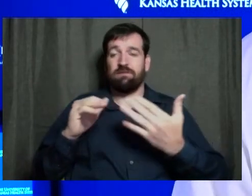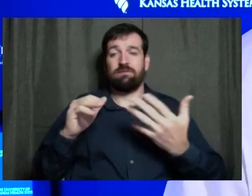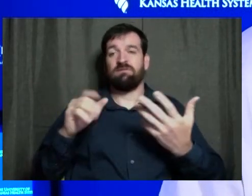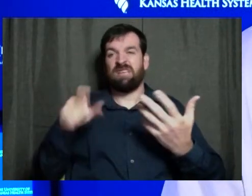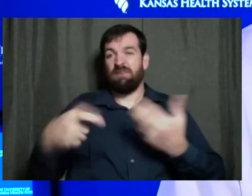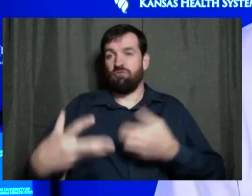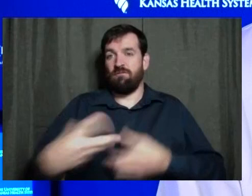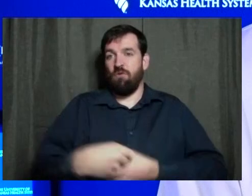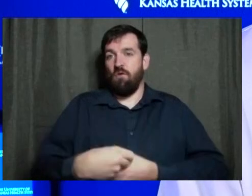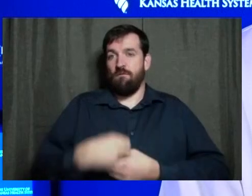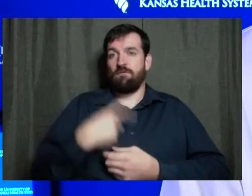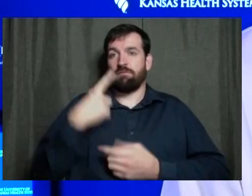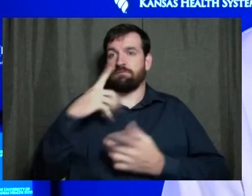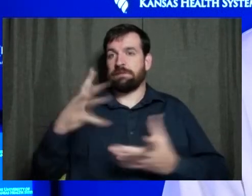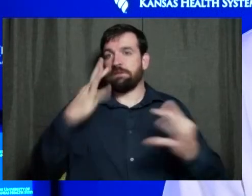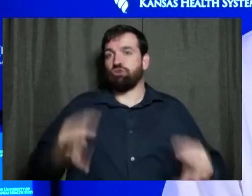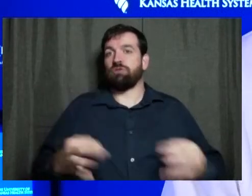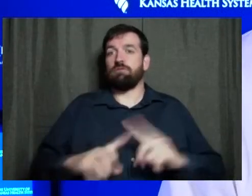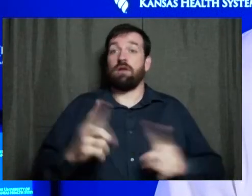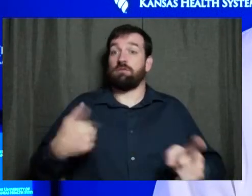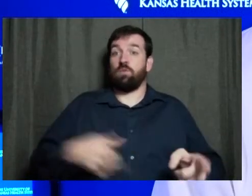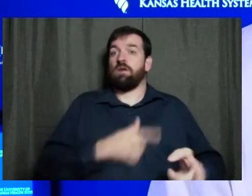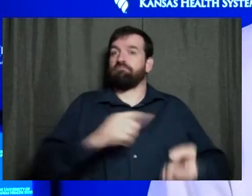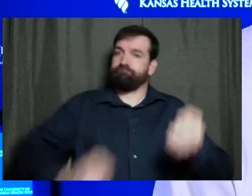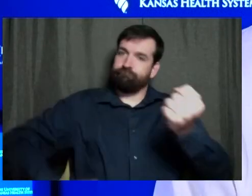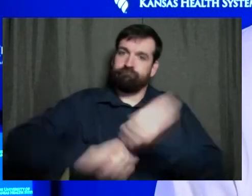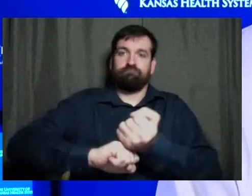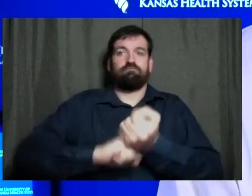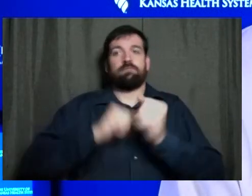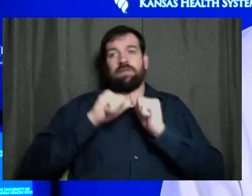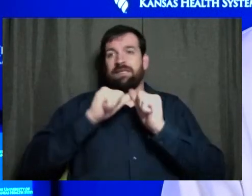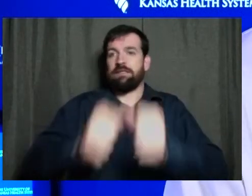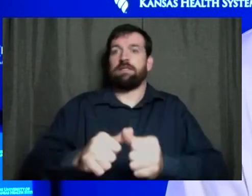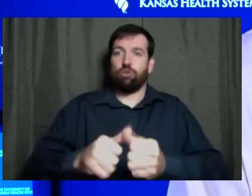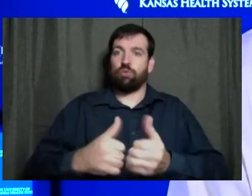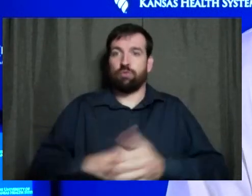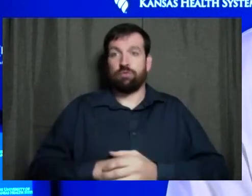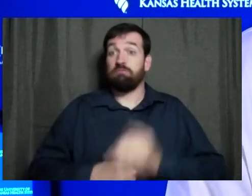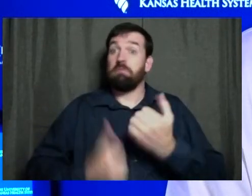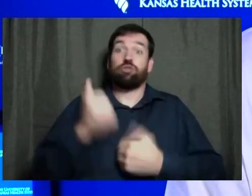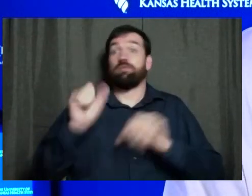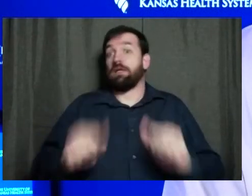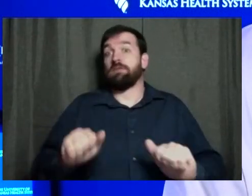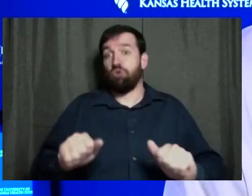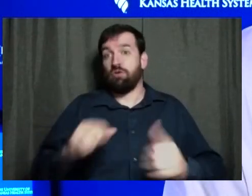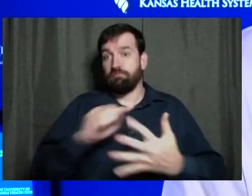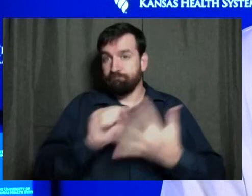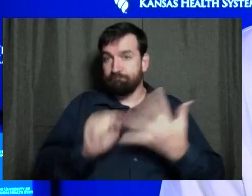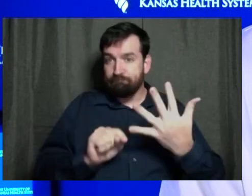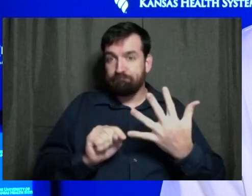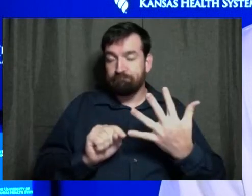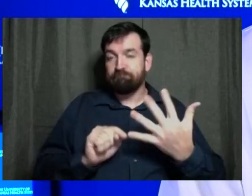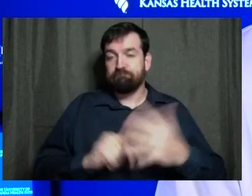think we would all certainly advocate for continuing as much as possible those non-pharmaceutical interventions,